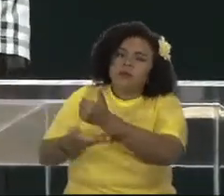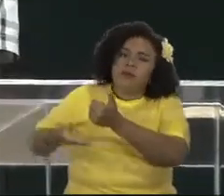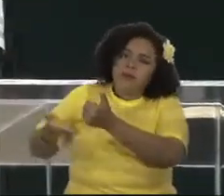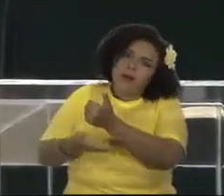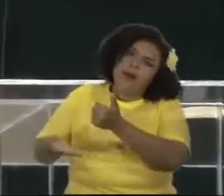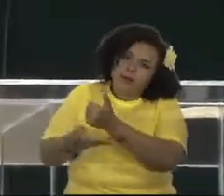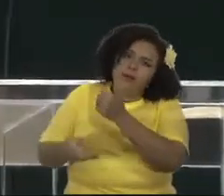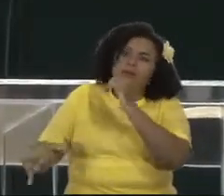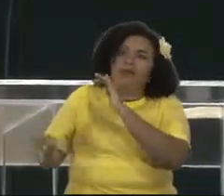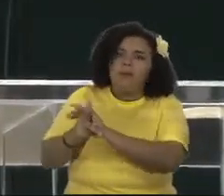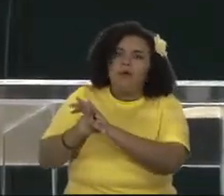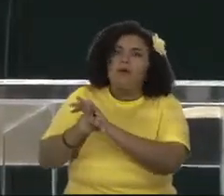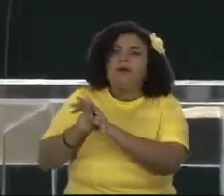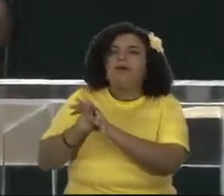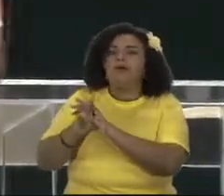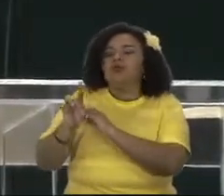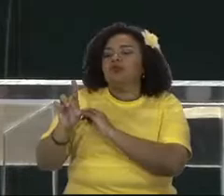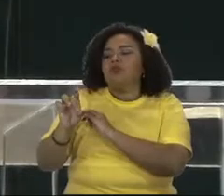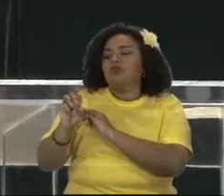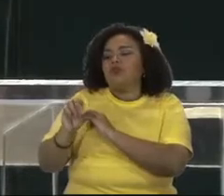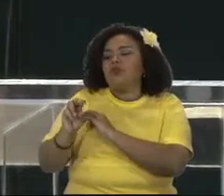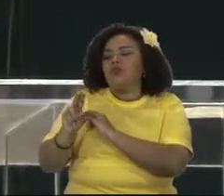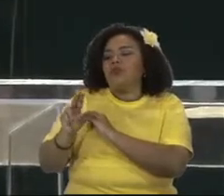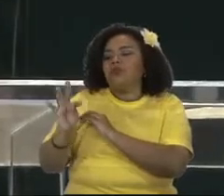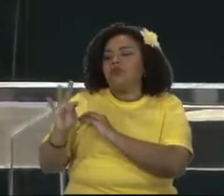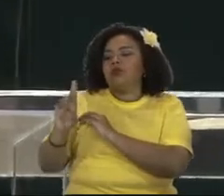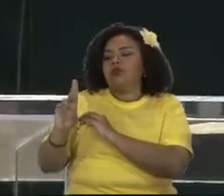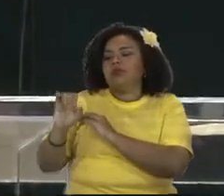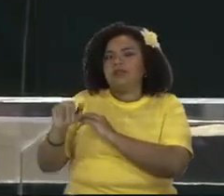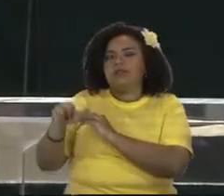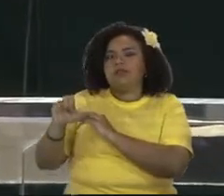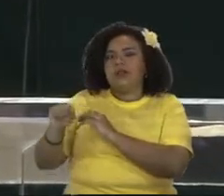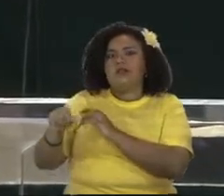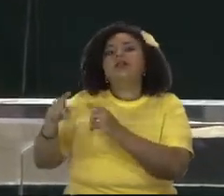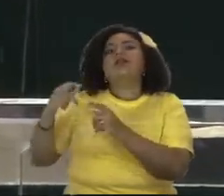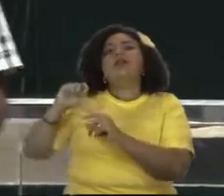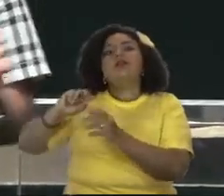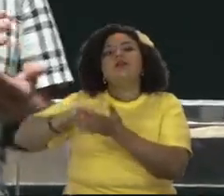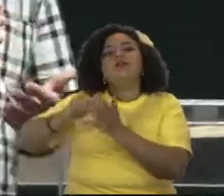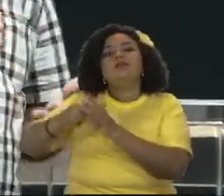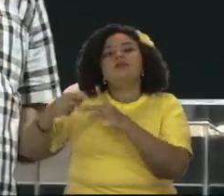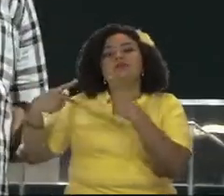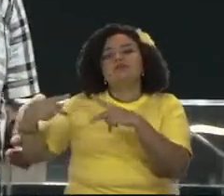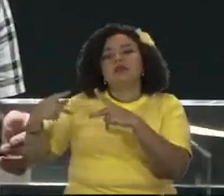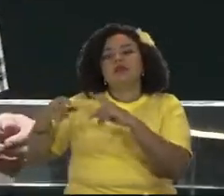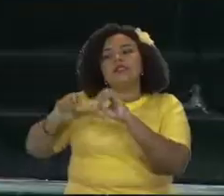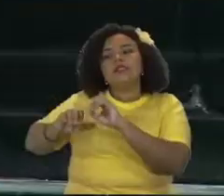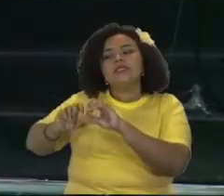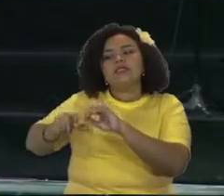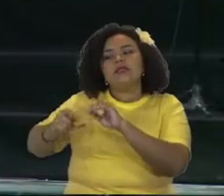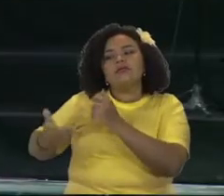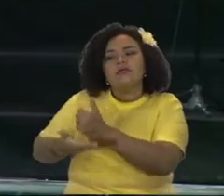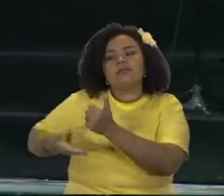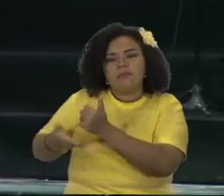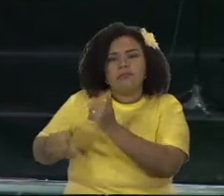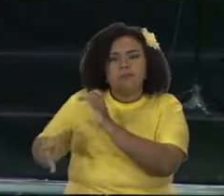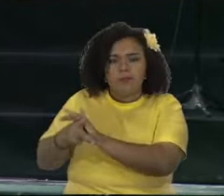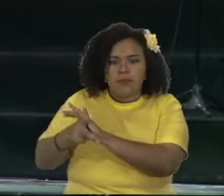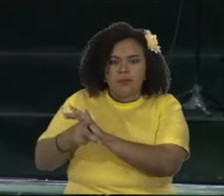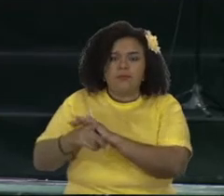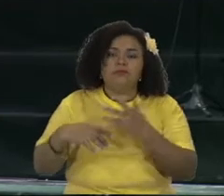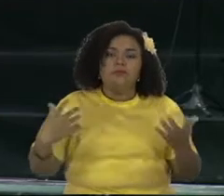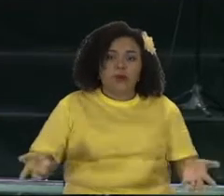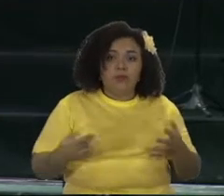have a basis. Without it, it is not church. In the book of Revelation, the first three